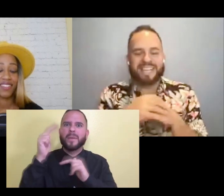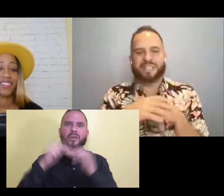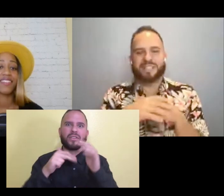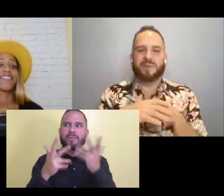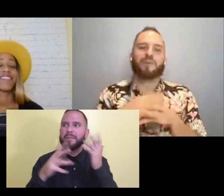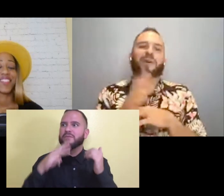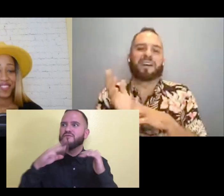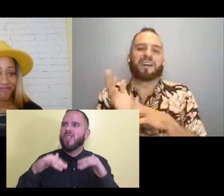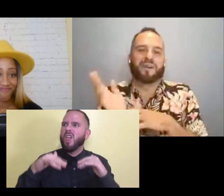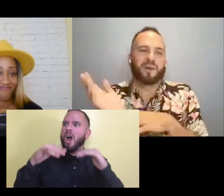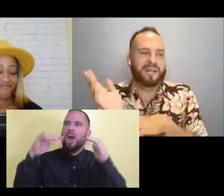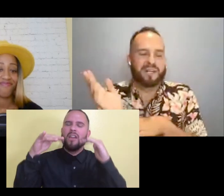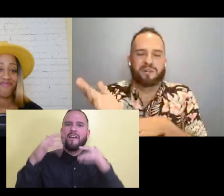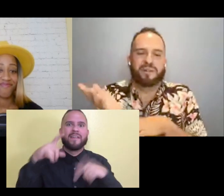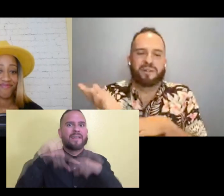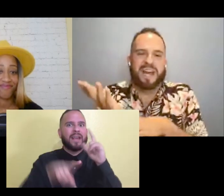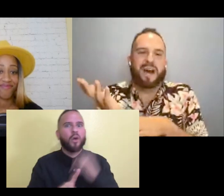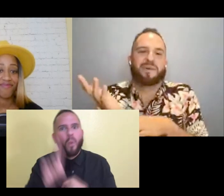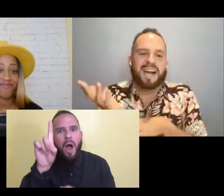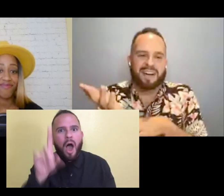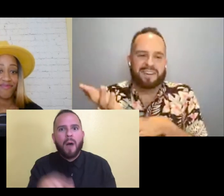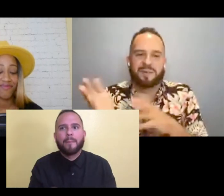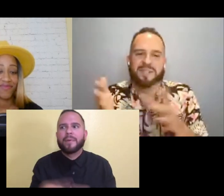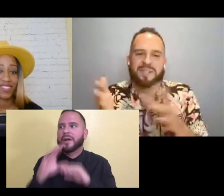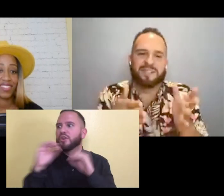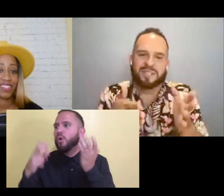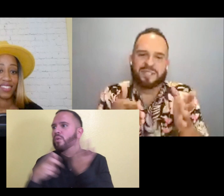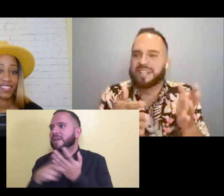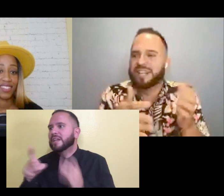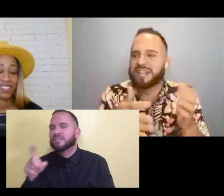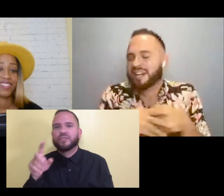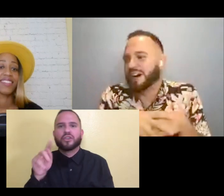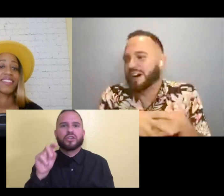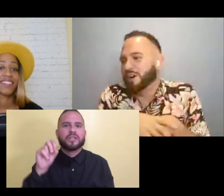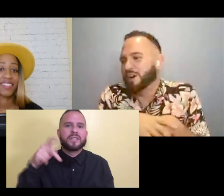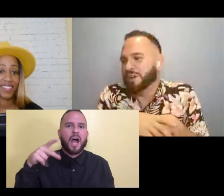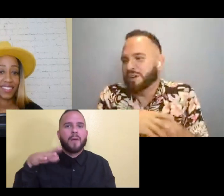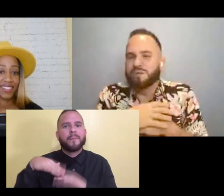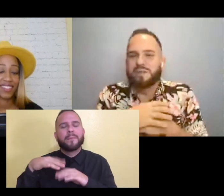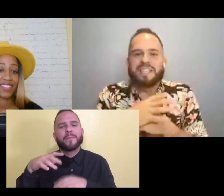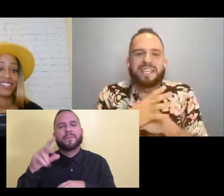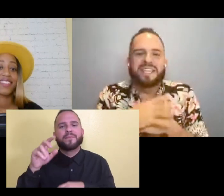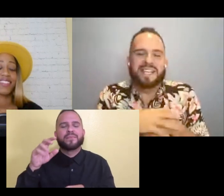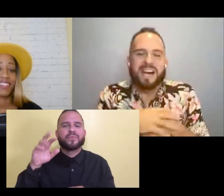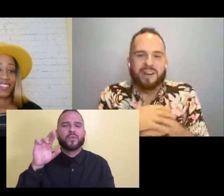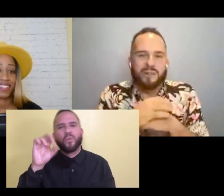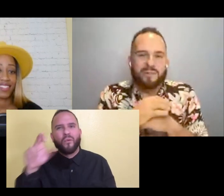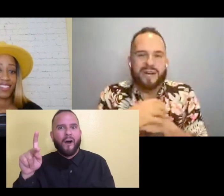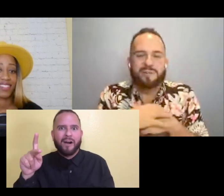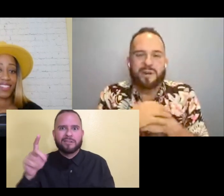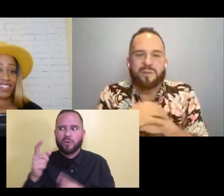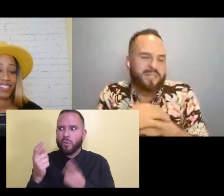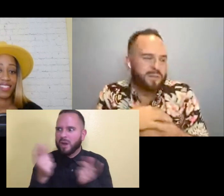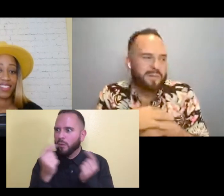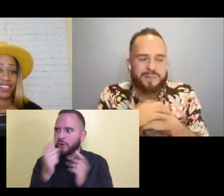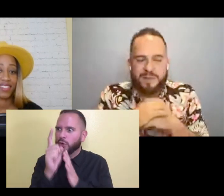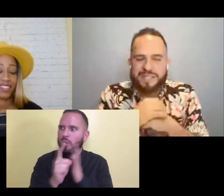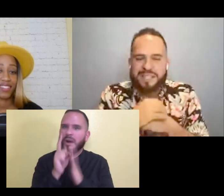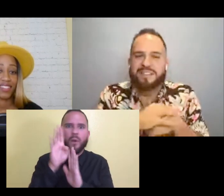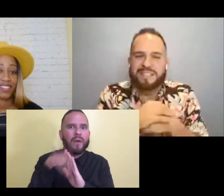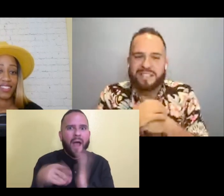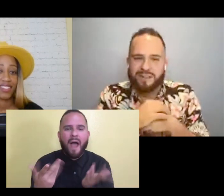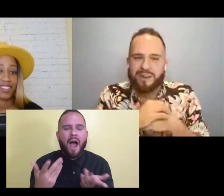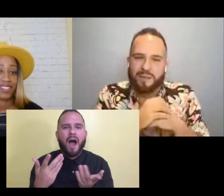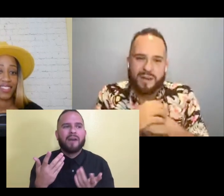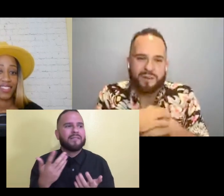got tickets to Top of the Rock. So what are we gonna do for an hour and a half that we scheduled in? 50 kids got to go to the bathroom at once. Where am I supposed